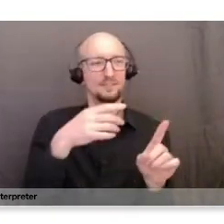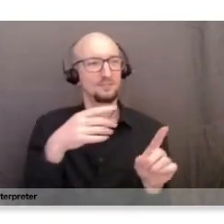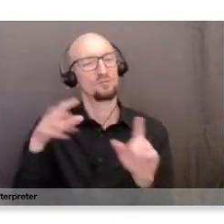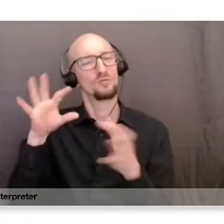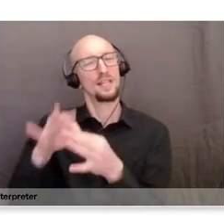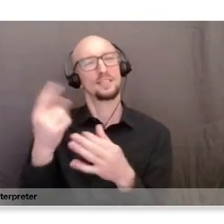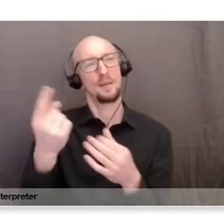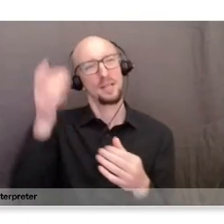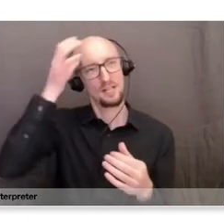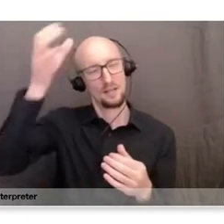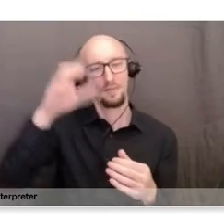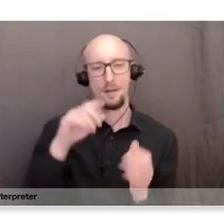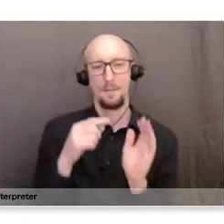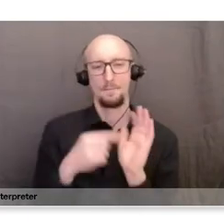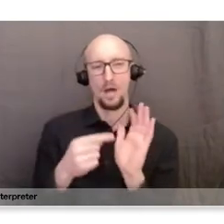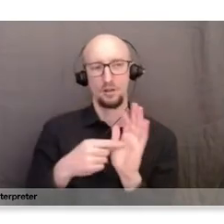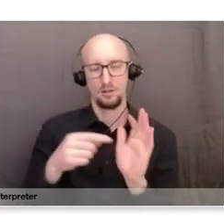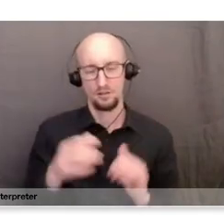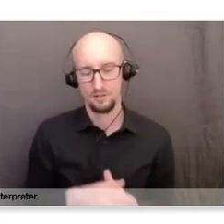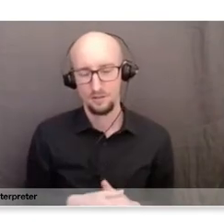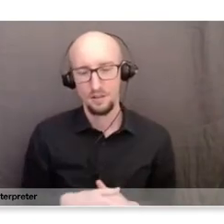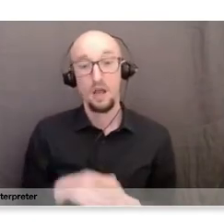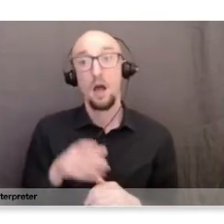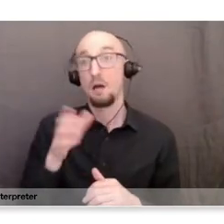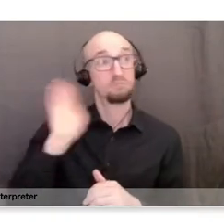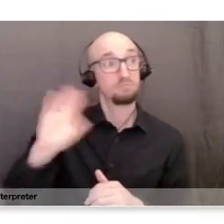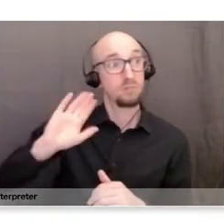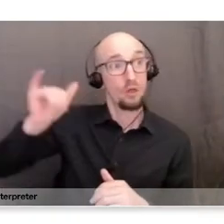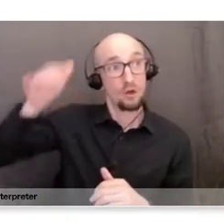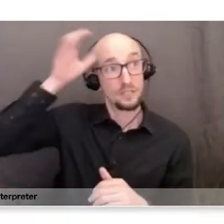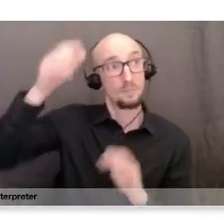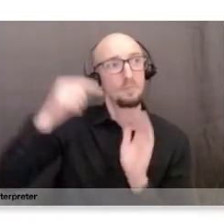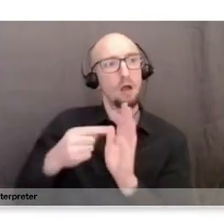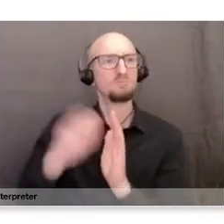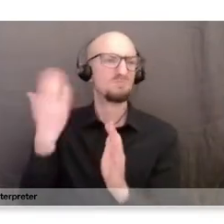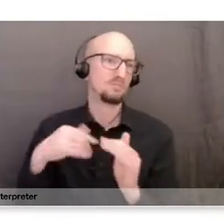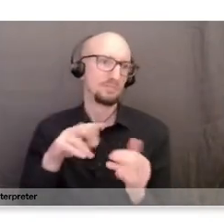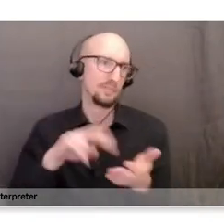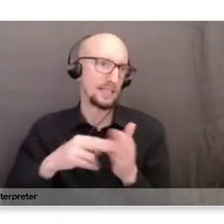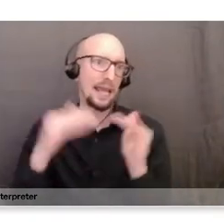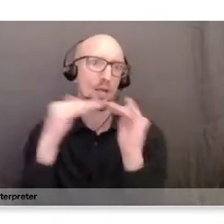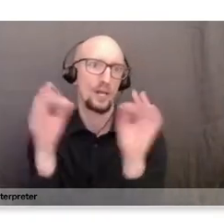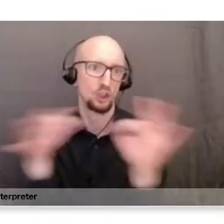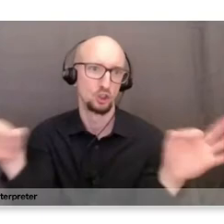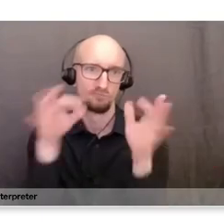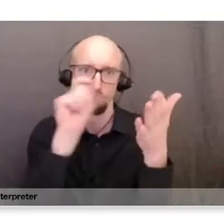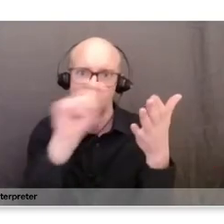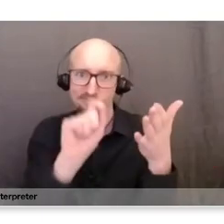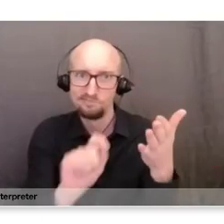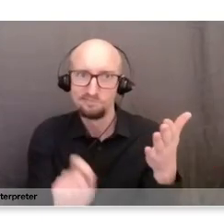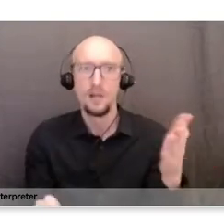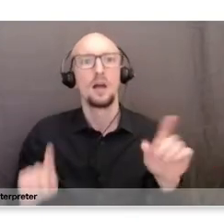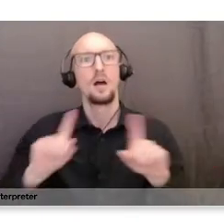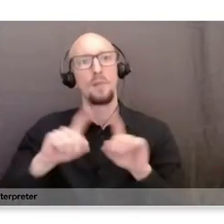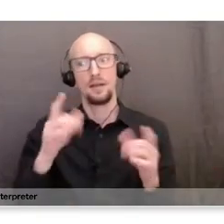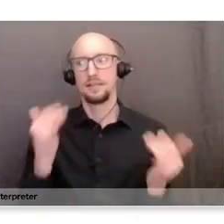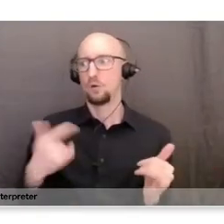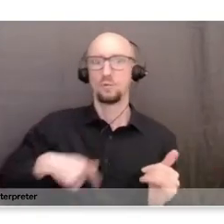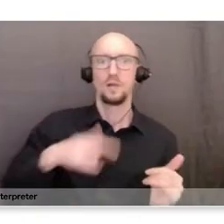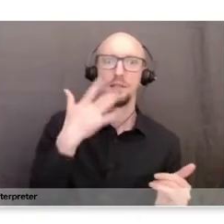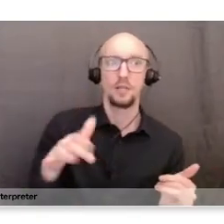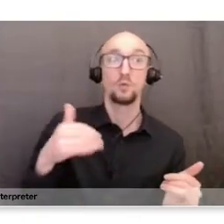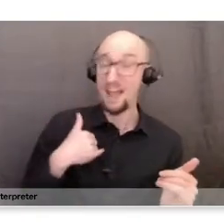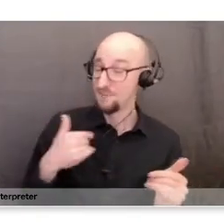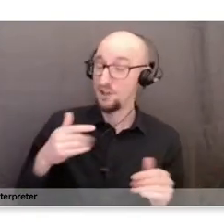these conceptual models used to be sort of paper and pencil equations. And we're also very lucky that we have the ordered